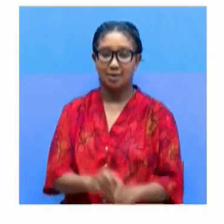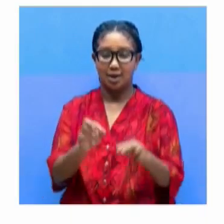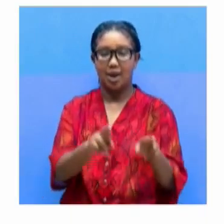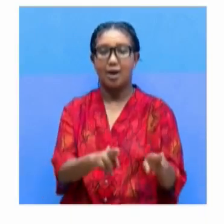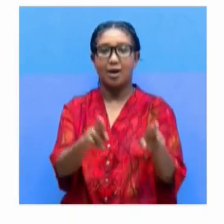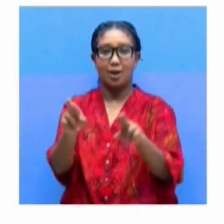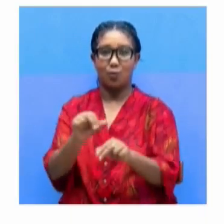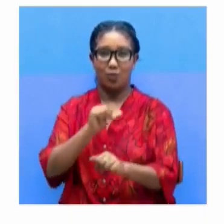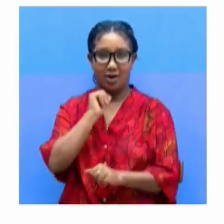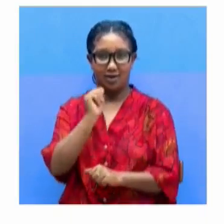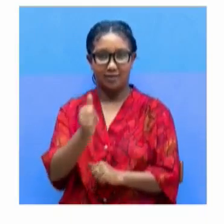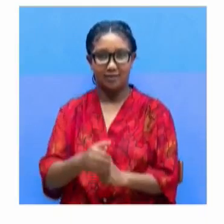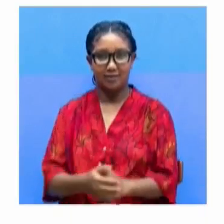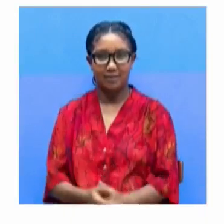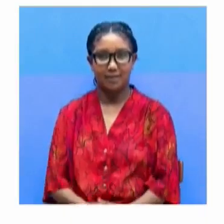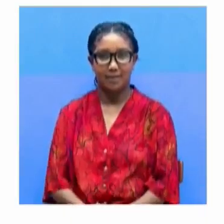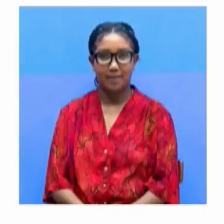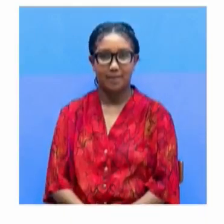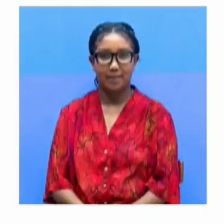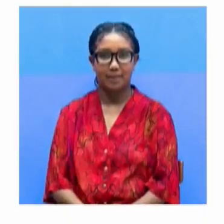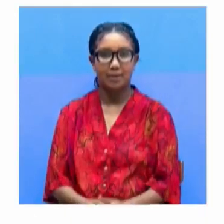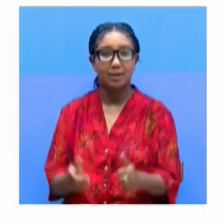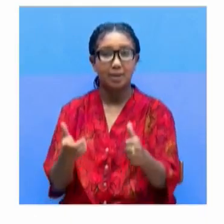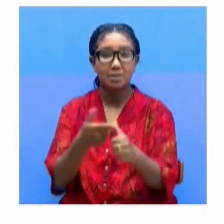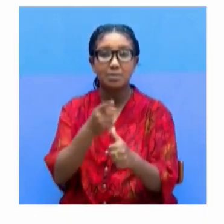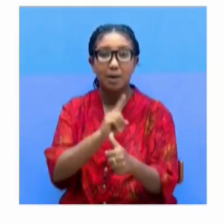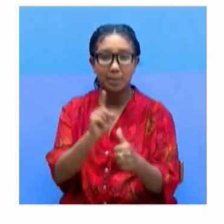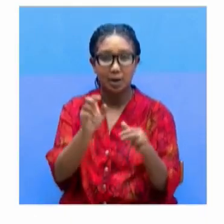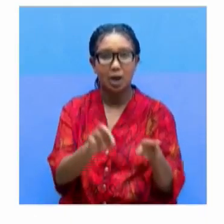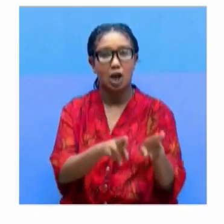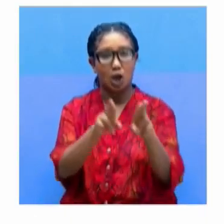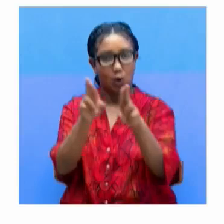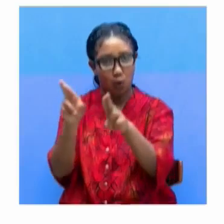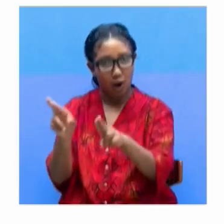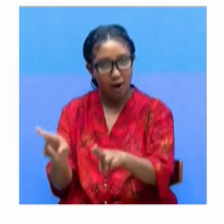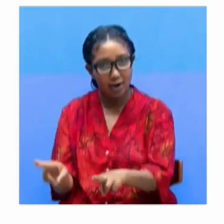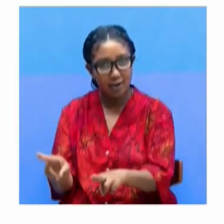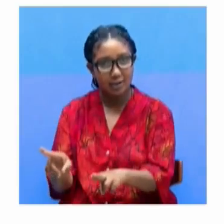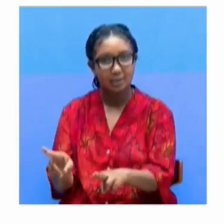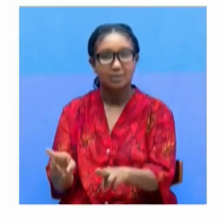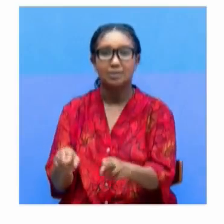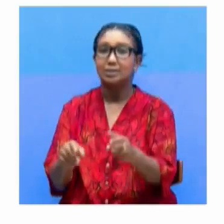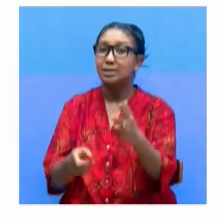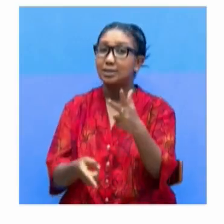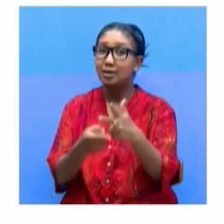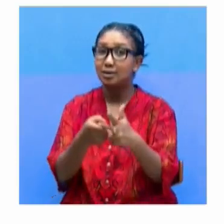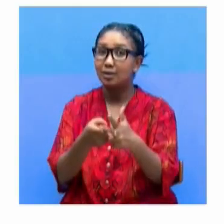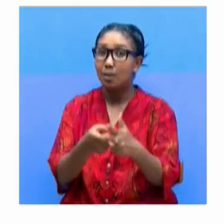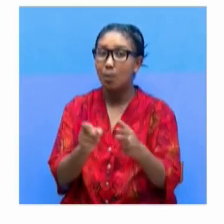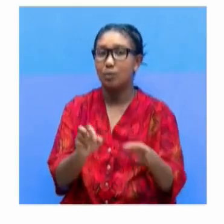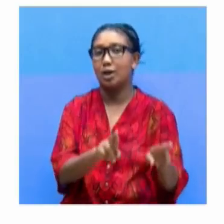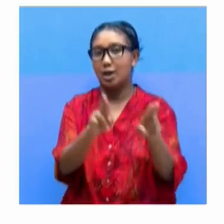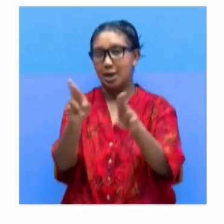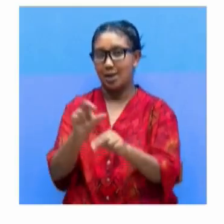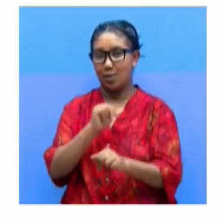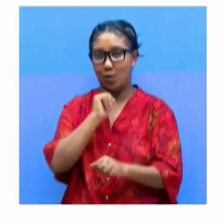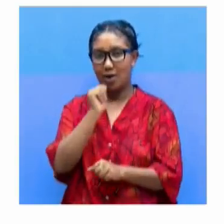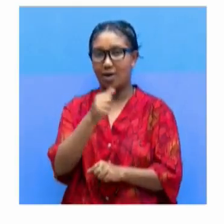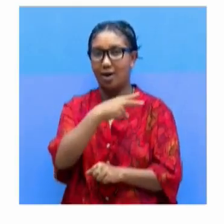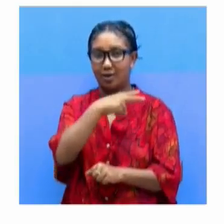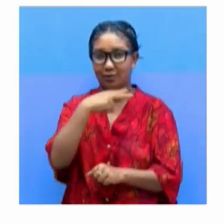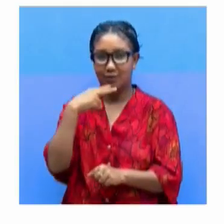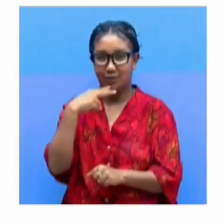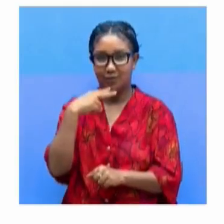irregular ones. The first ones are the regular, and these ones are the irregular